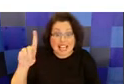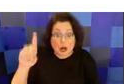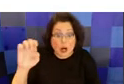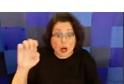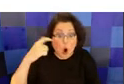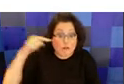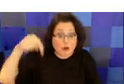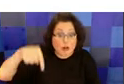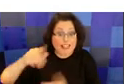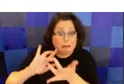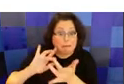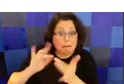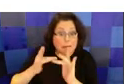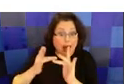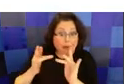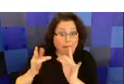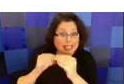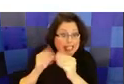join online presentation?